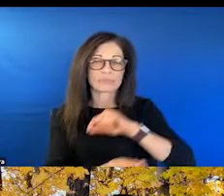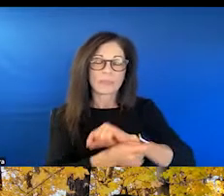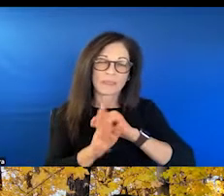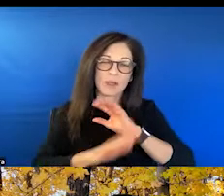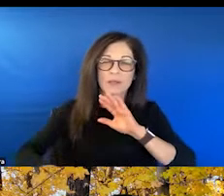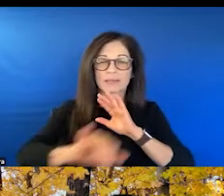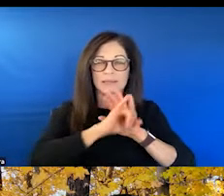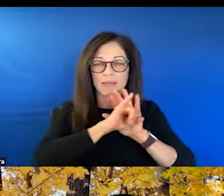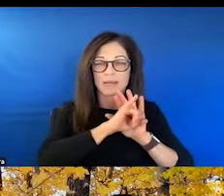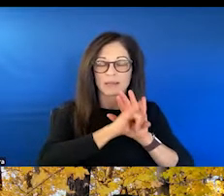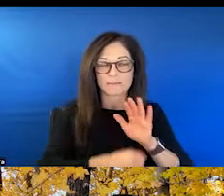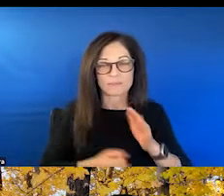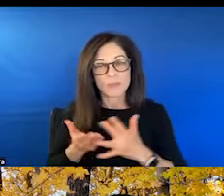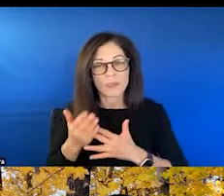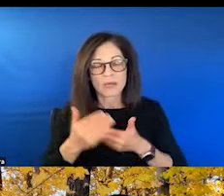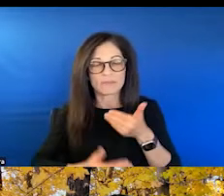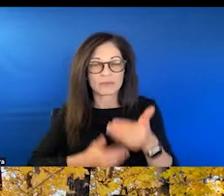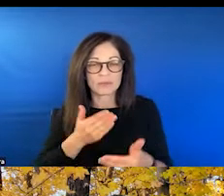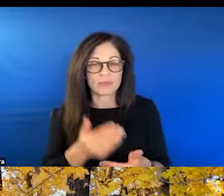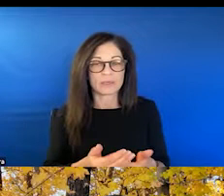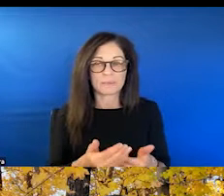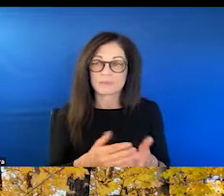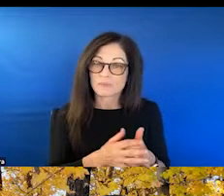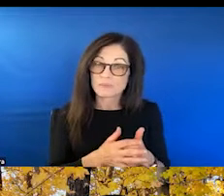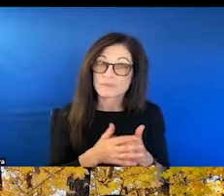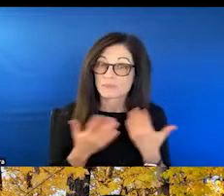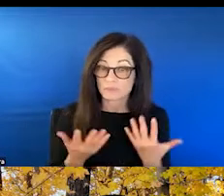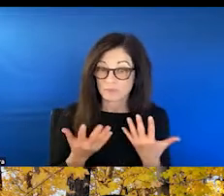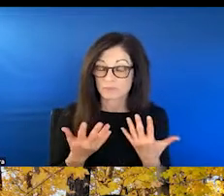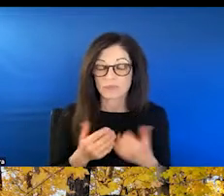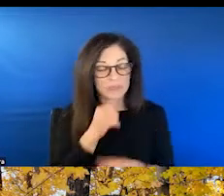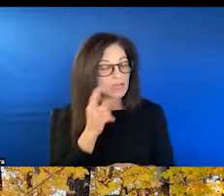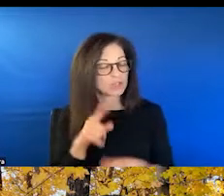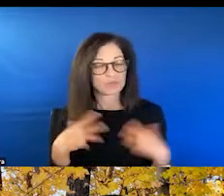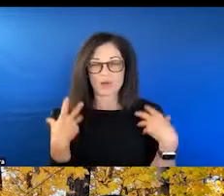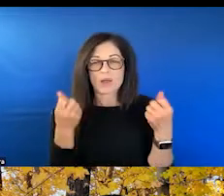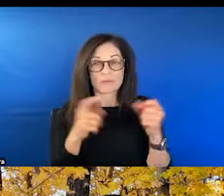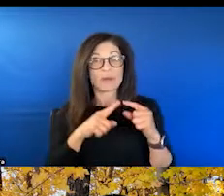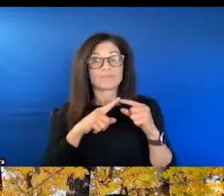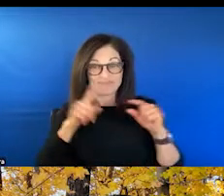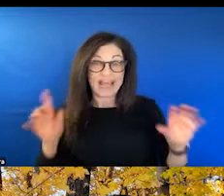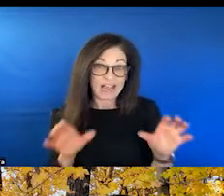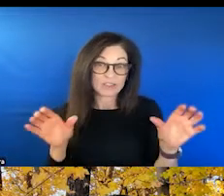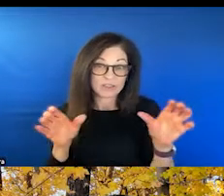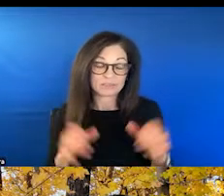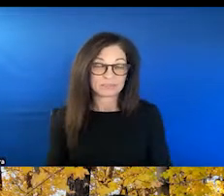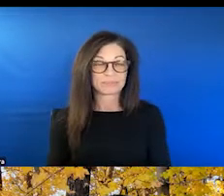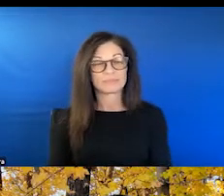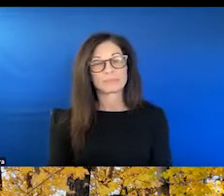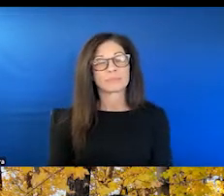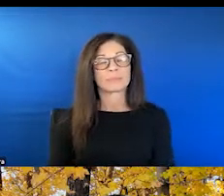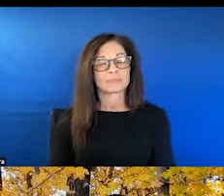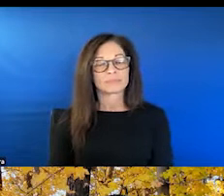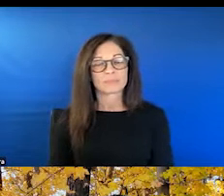identities through this process of not just recovery but action. So a lot of our young people work